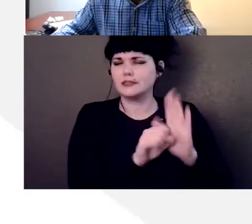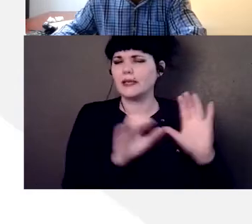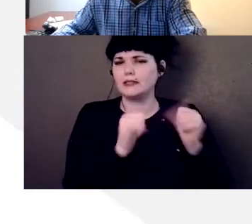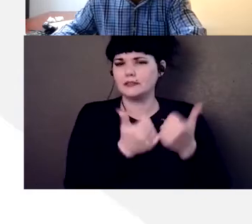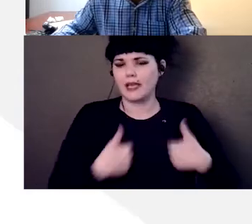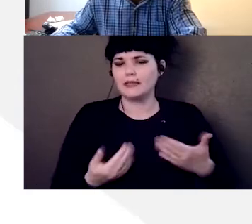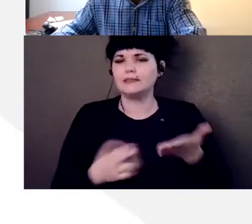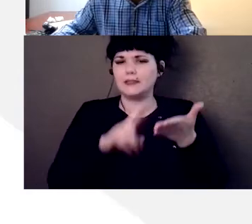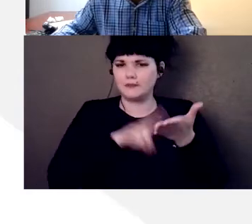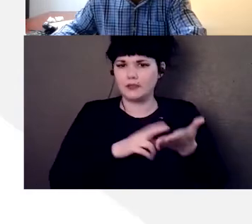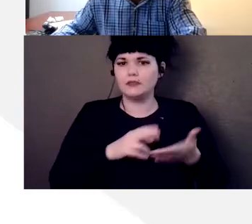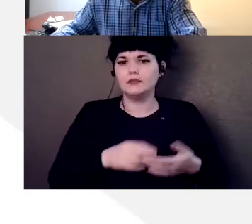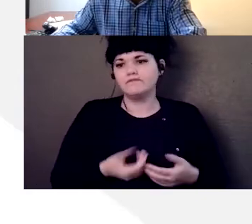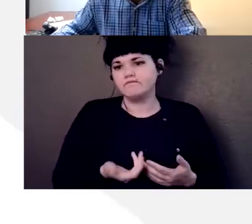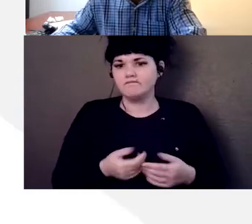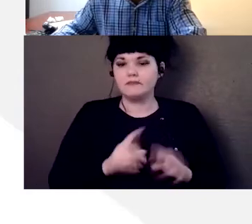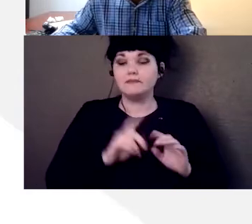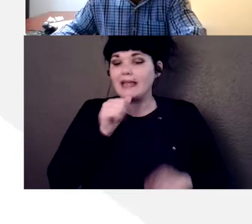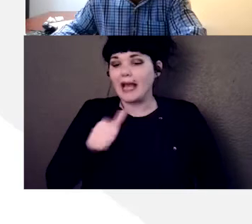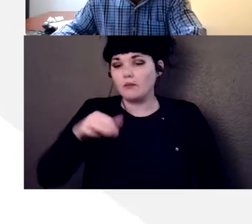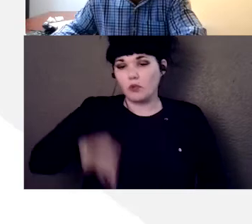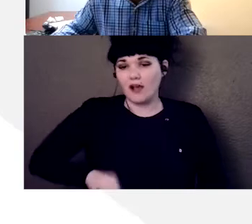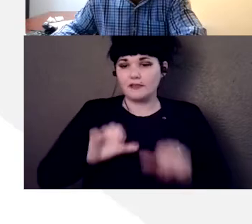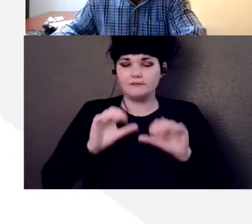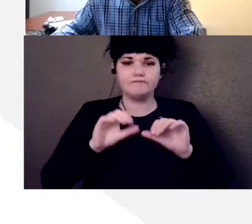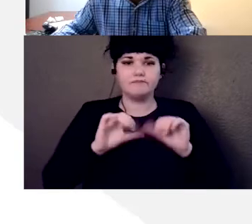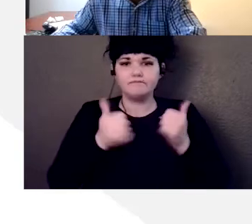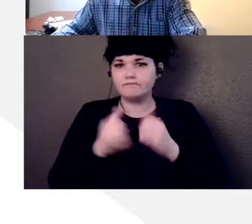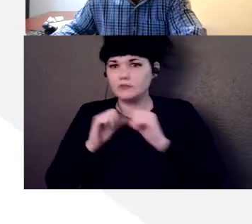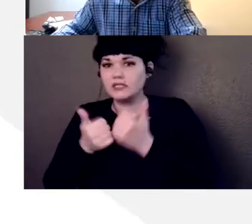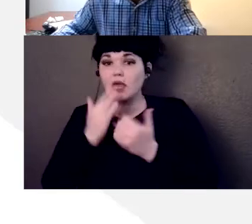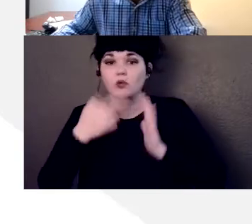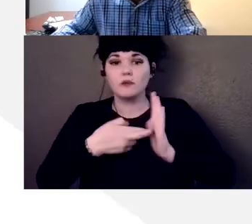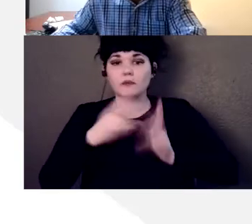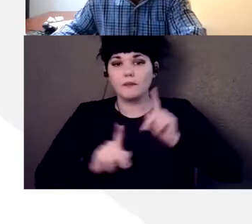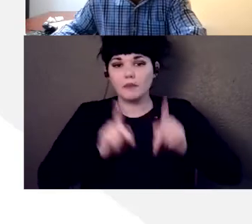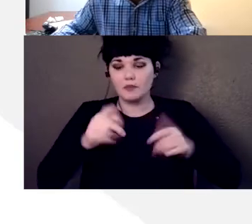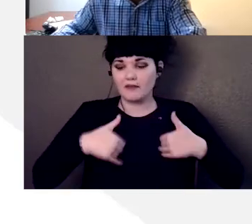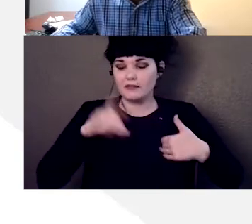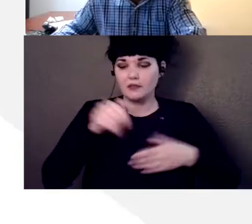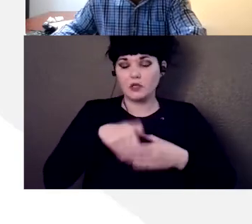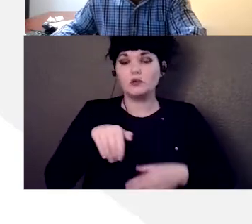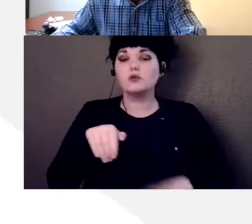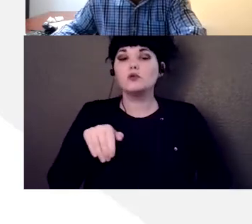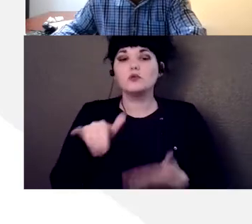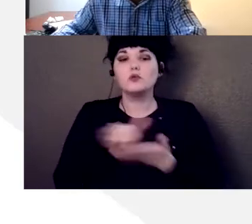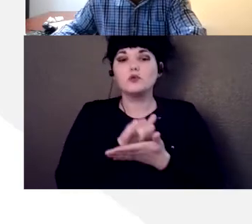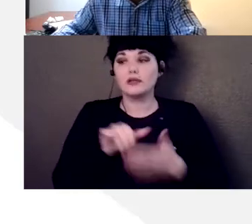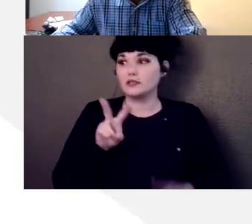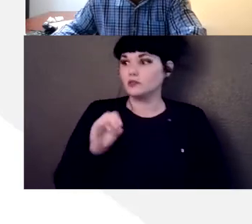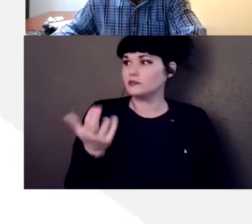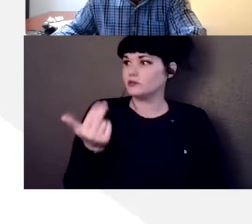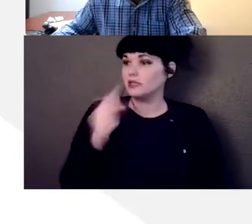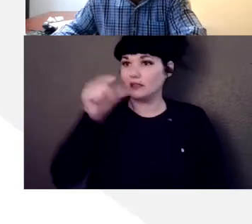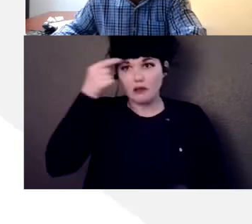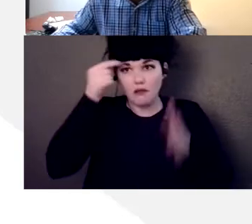different nonprofit organizations to represent people with disabilities in New York. In 2013, the governor of New York decided that it